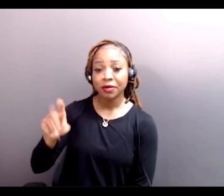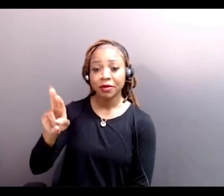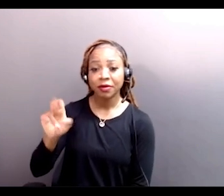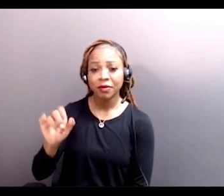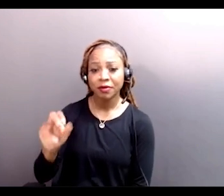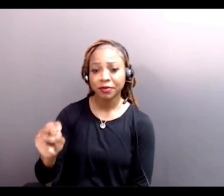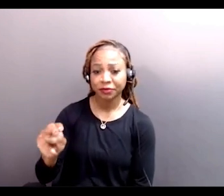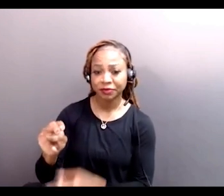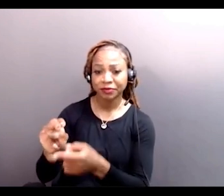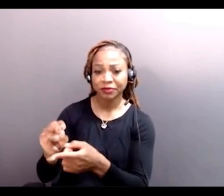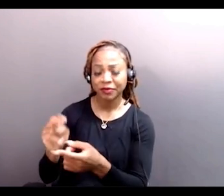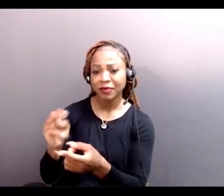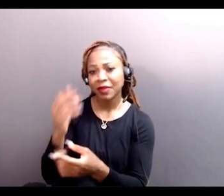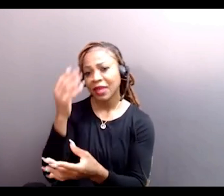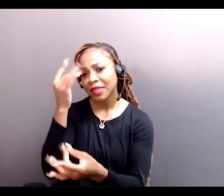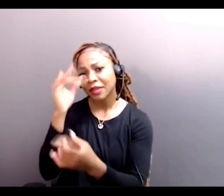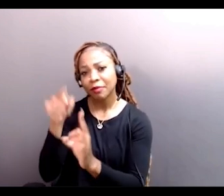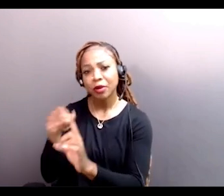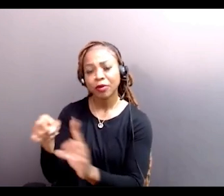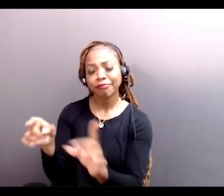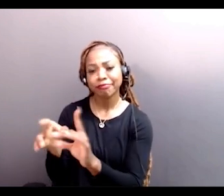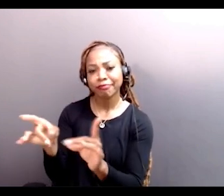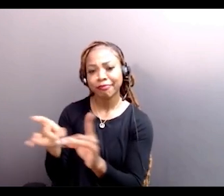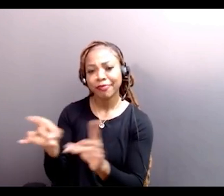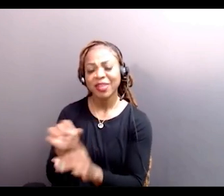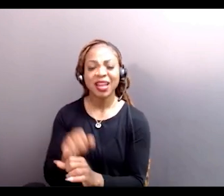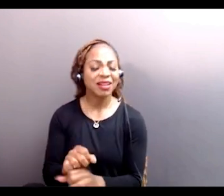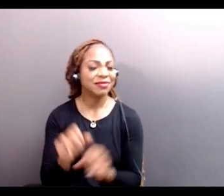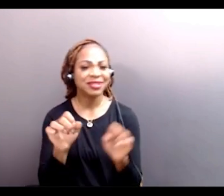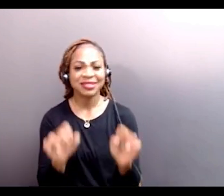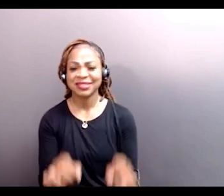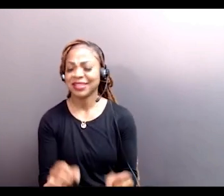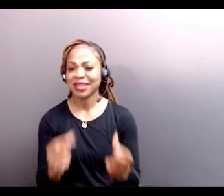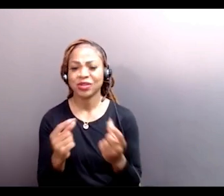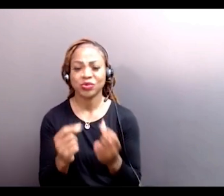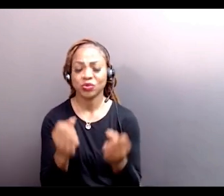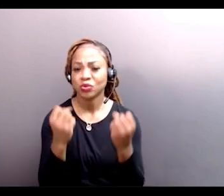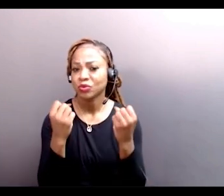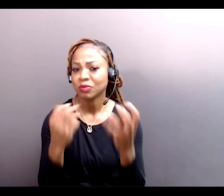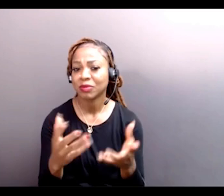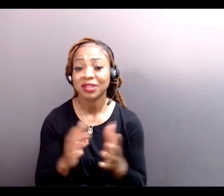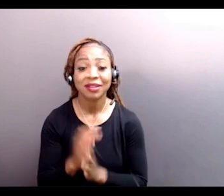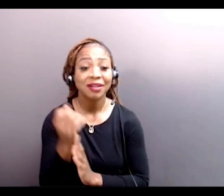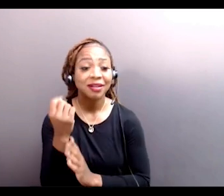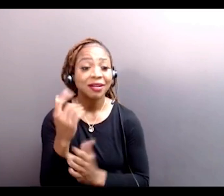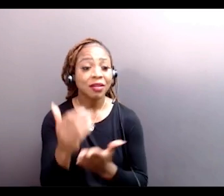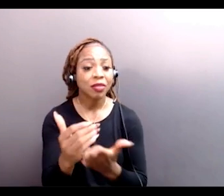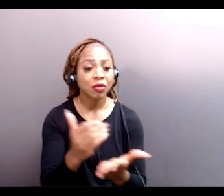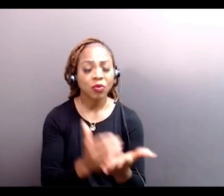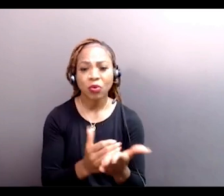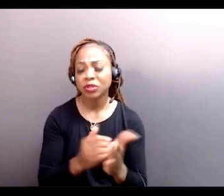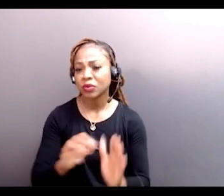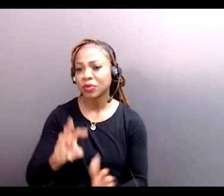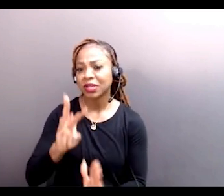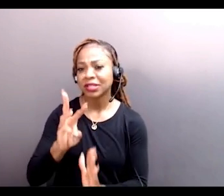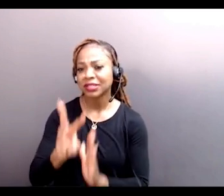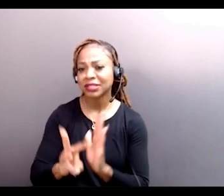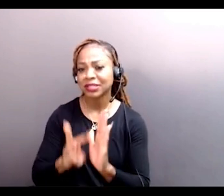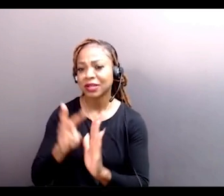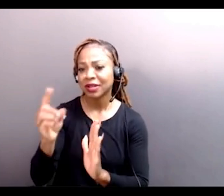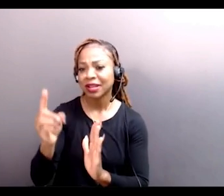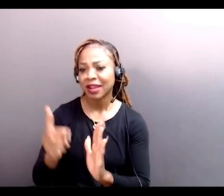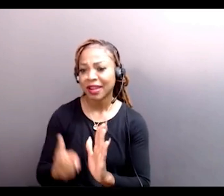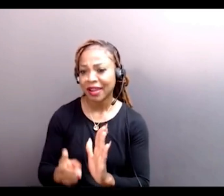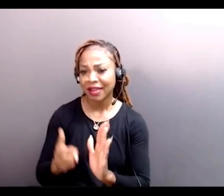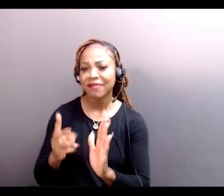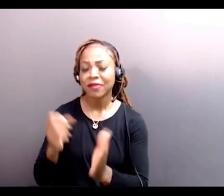a bit more, we go deeper. There's only so much you can do in an hour. The course is it's 6.5 hours. It is